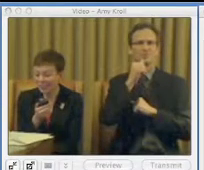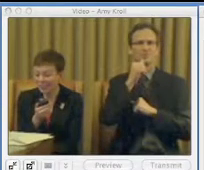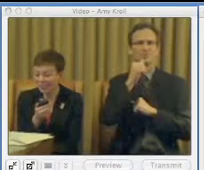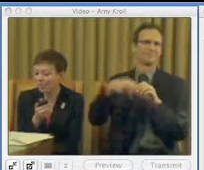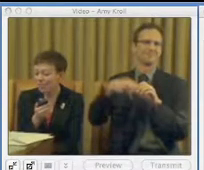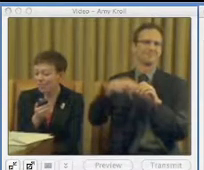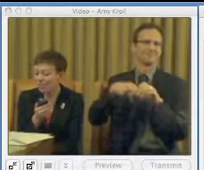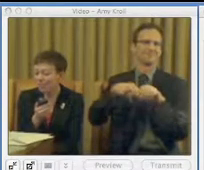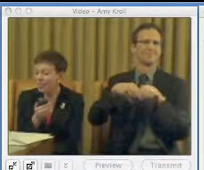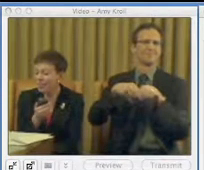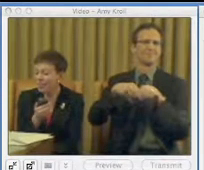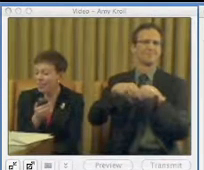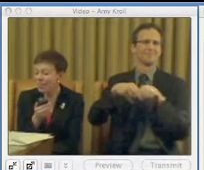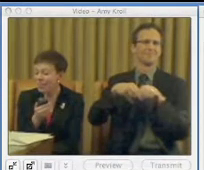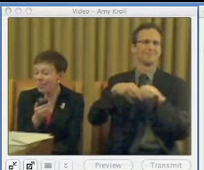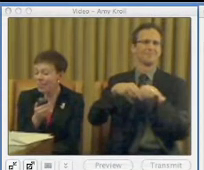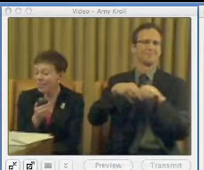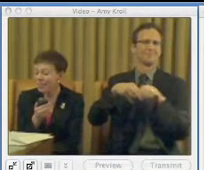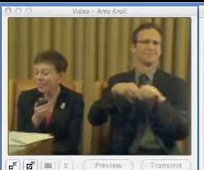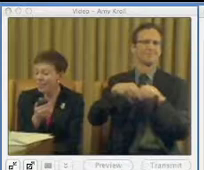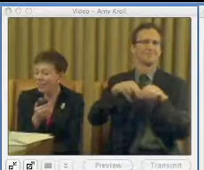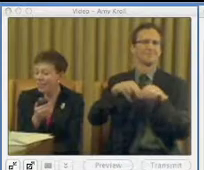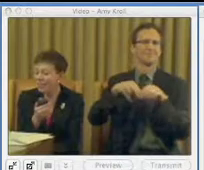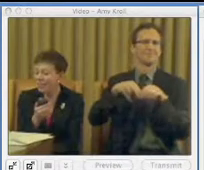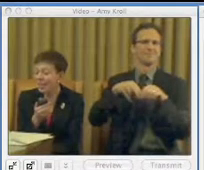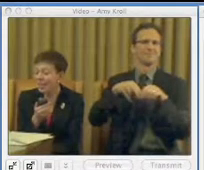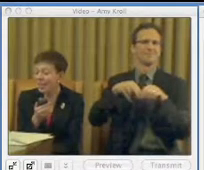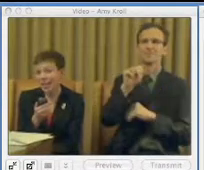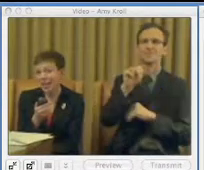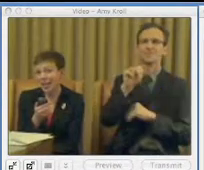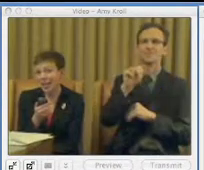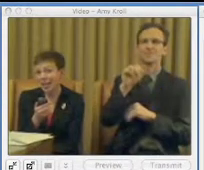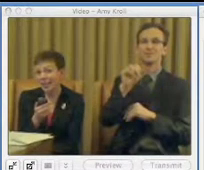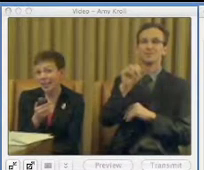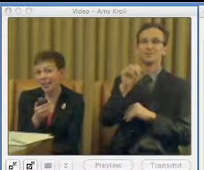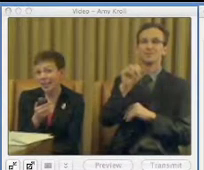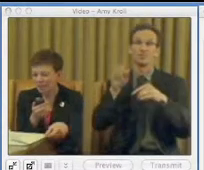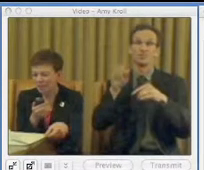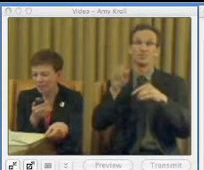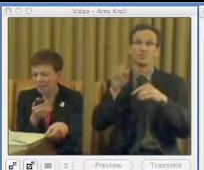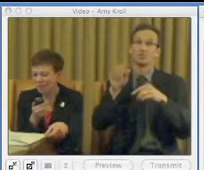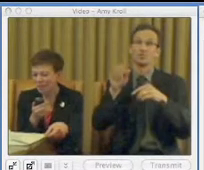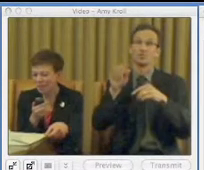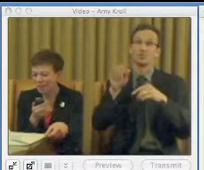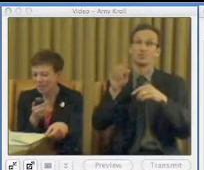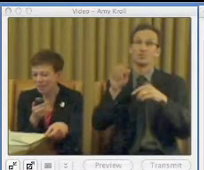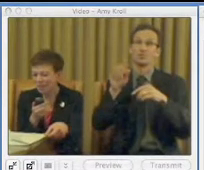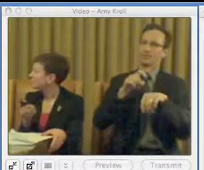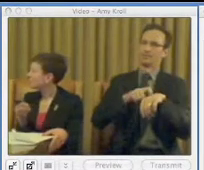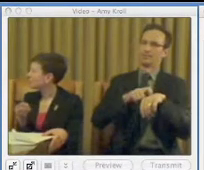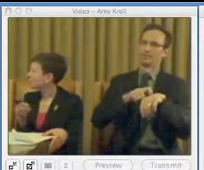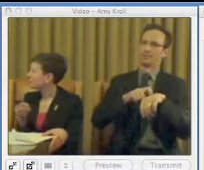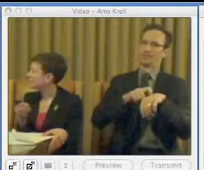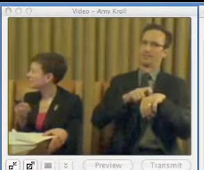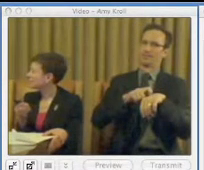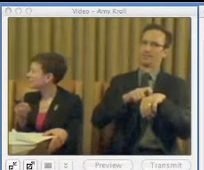evening. And thank you, Jemina, for sharing your time and your talent on this busy trip with us this evening. Thank you very much.